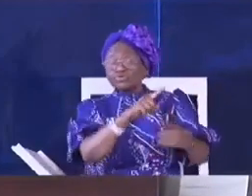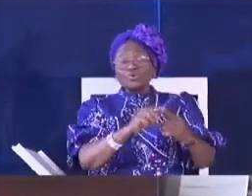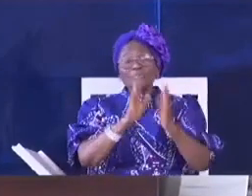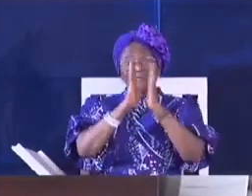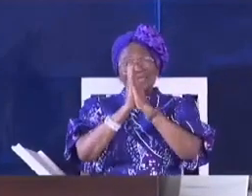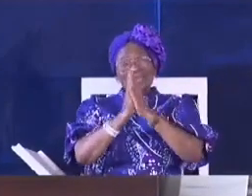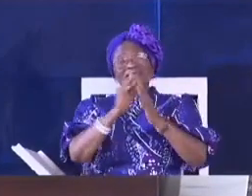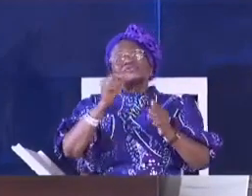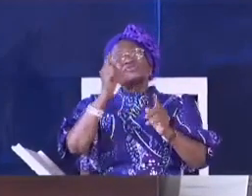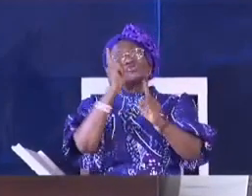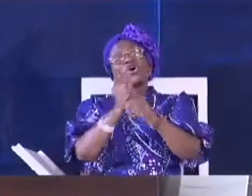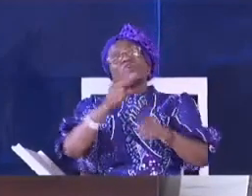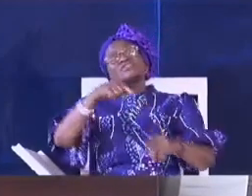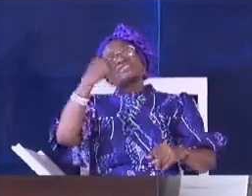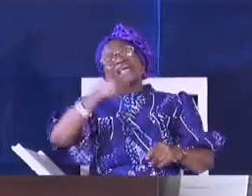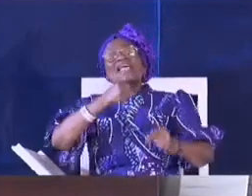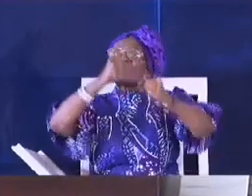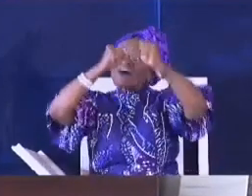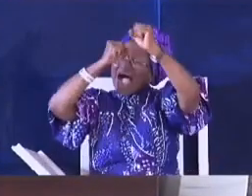Father,